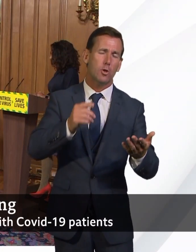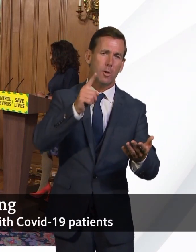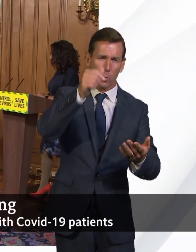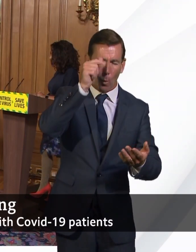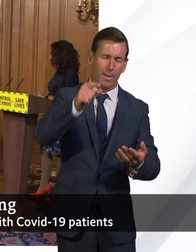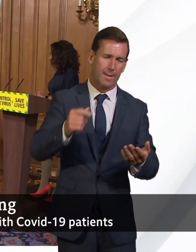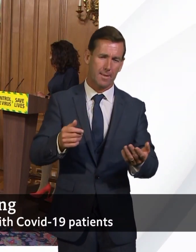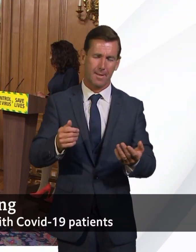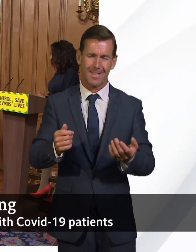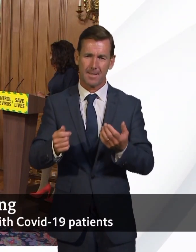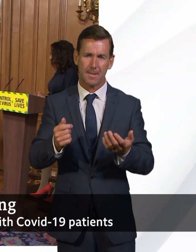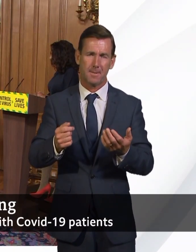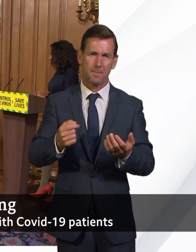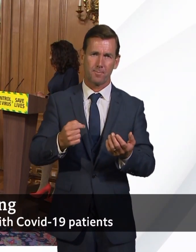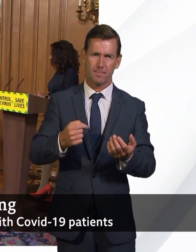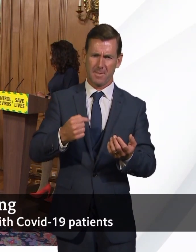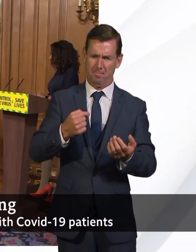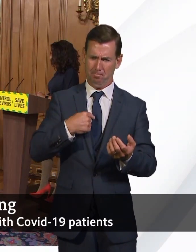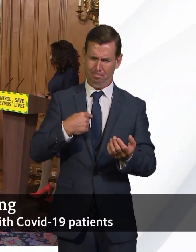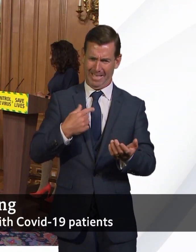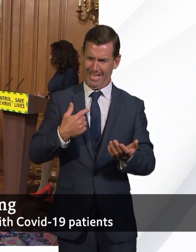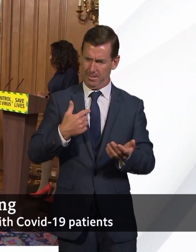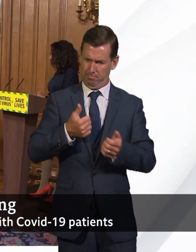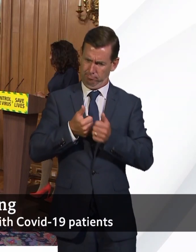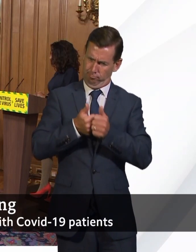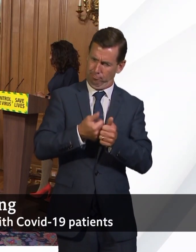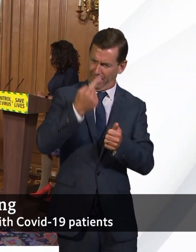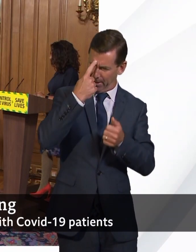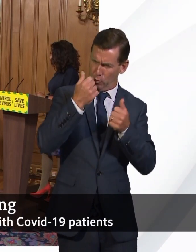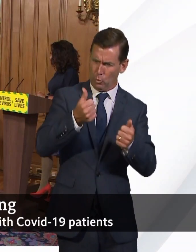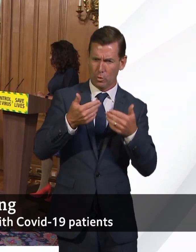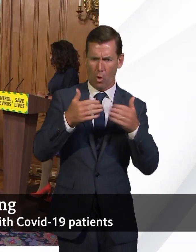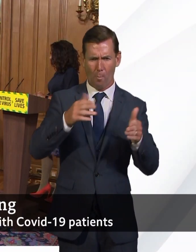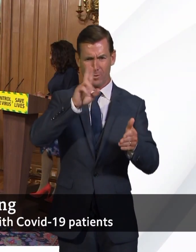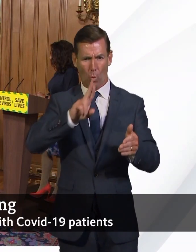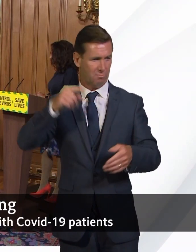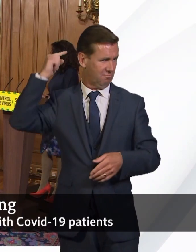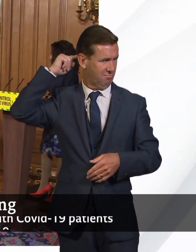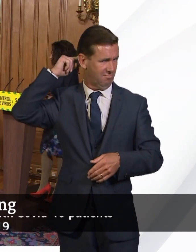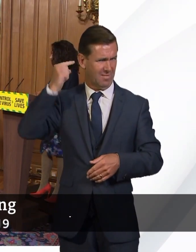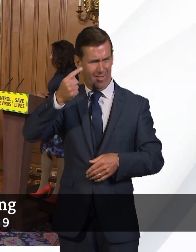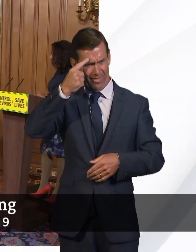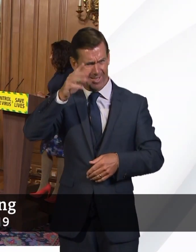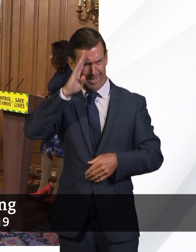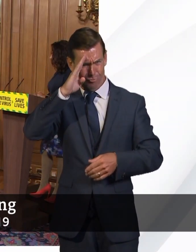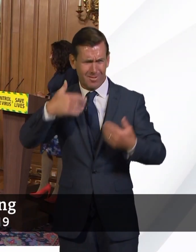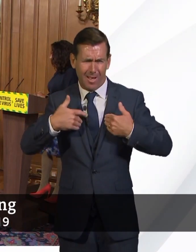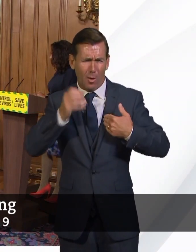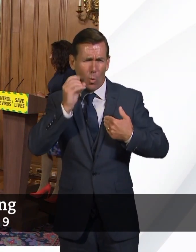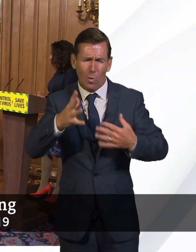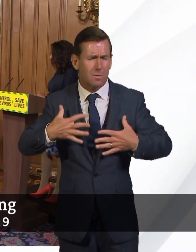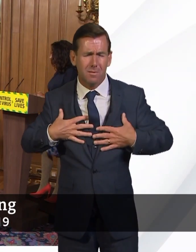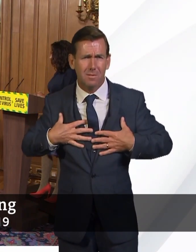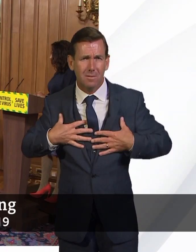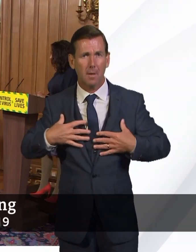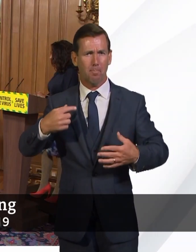wouldn't support a proposal to start to reopen schools unless it was safe to do so, and it is